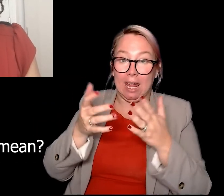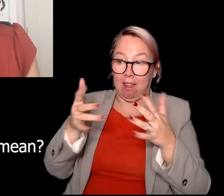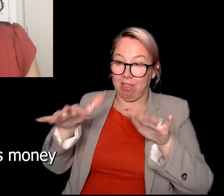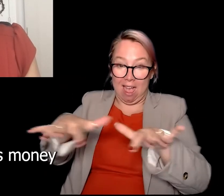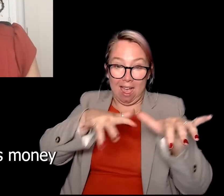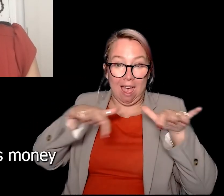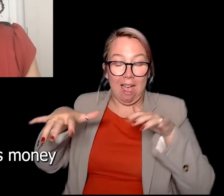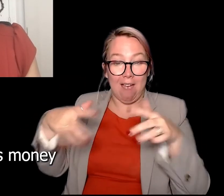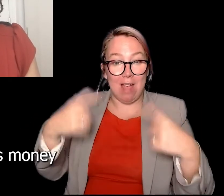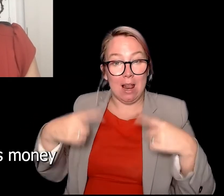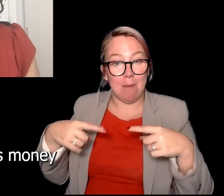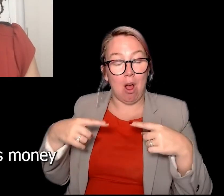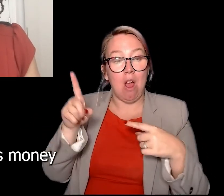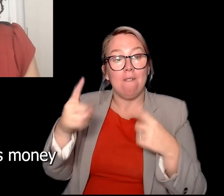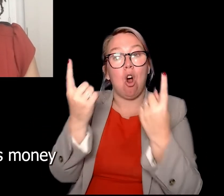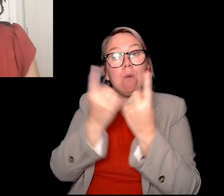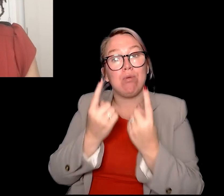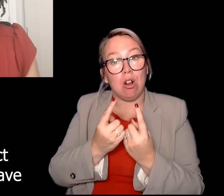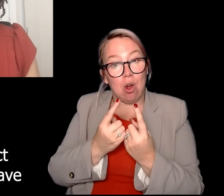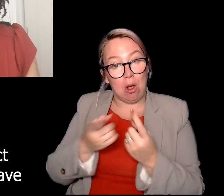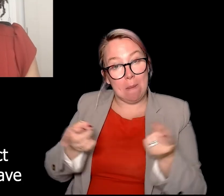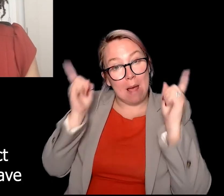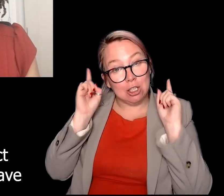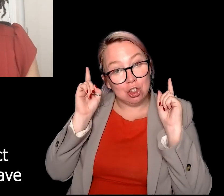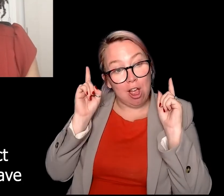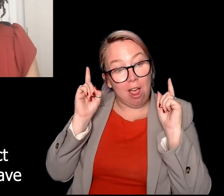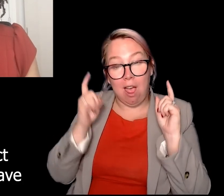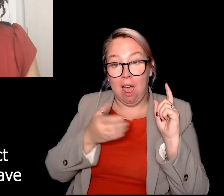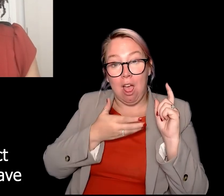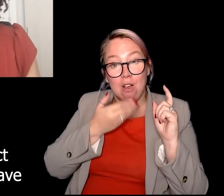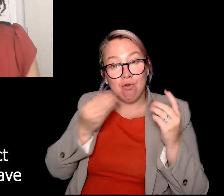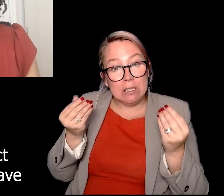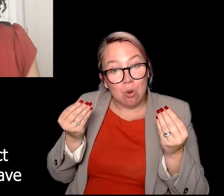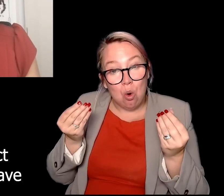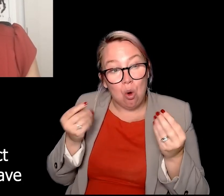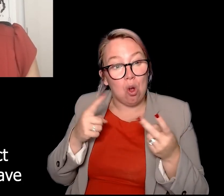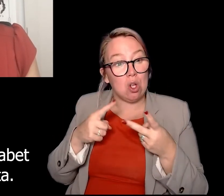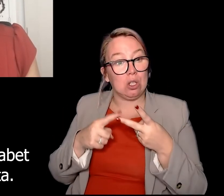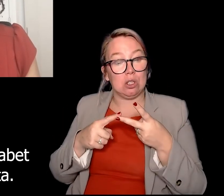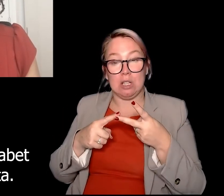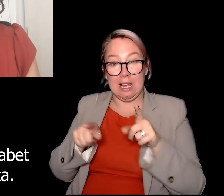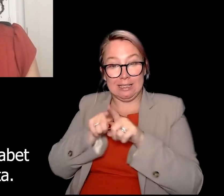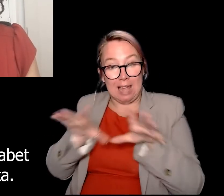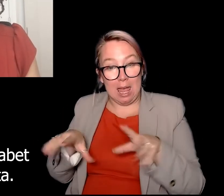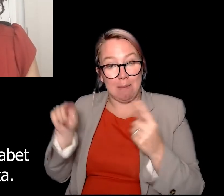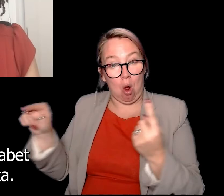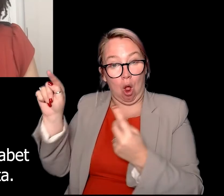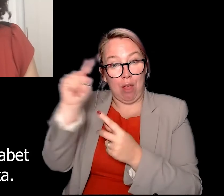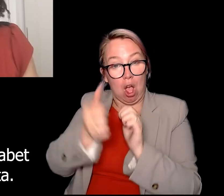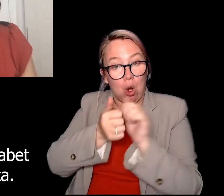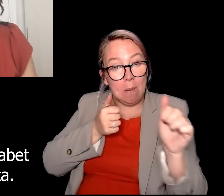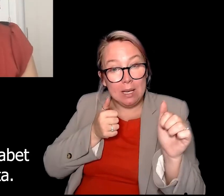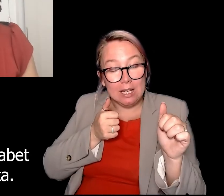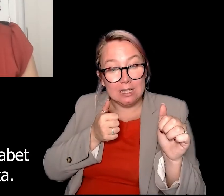do you know what I mean? Everywhere you look, there's money kind of left on the table. But for a lot of product managers, they don't have the resources of an